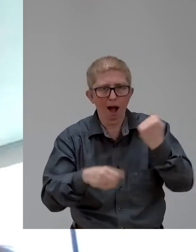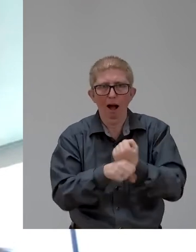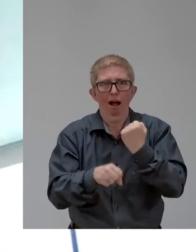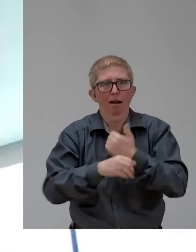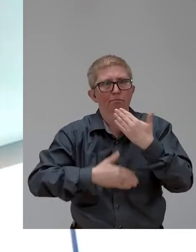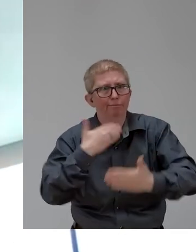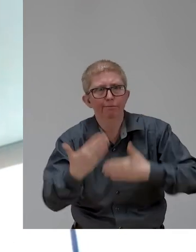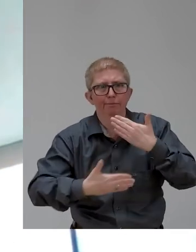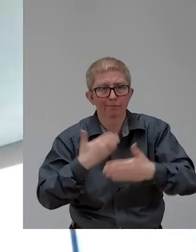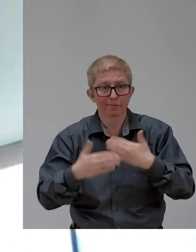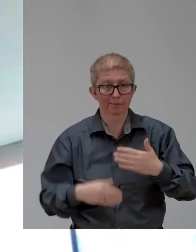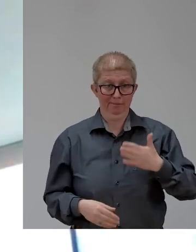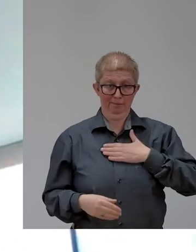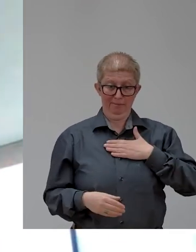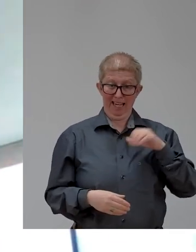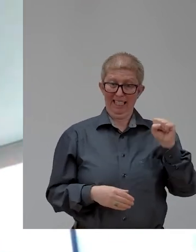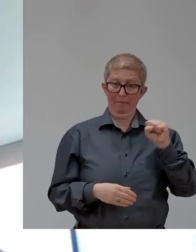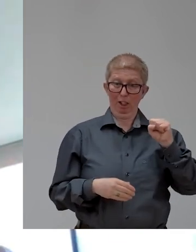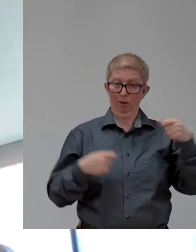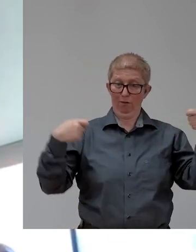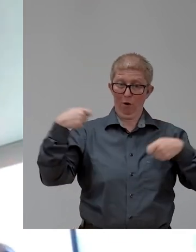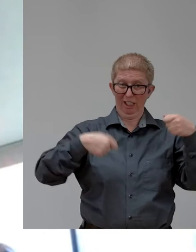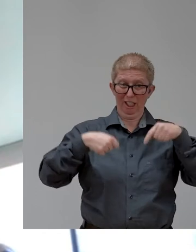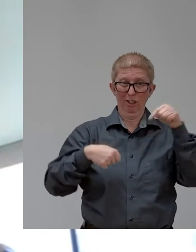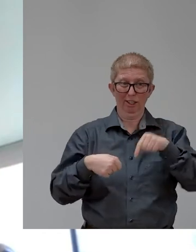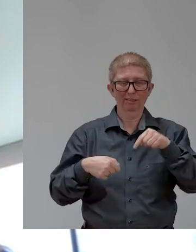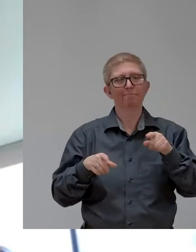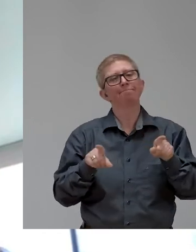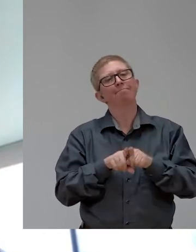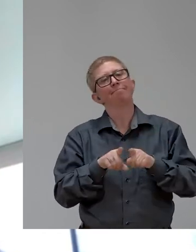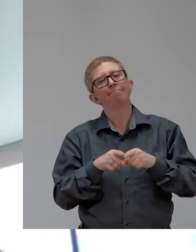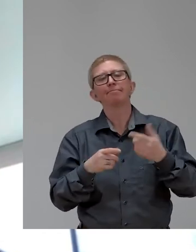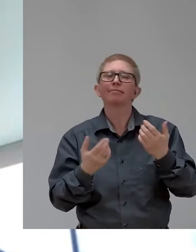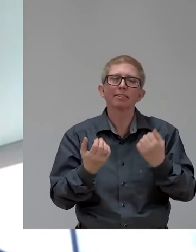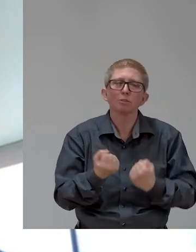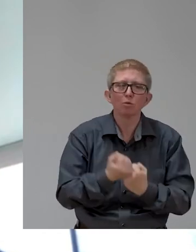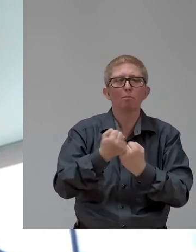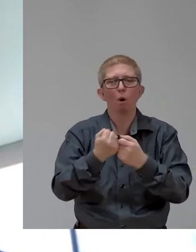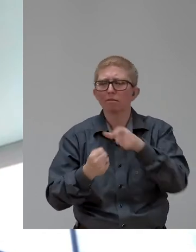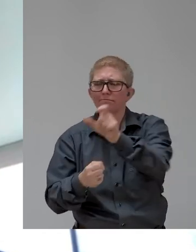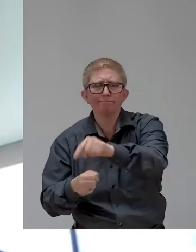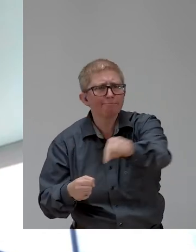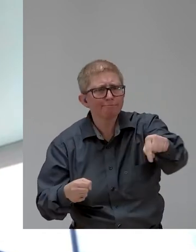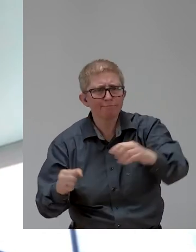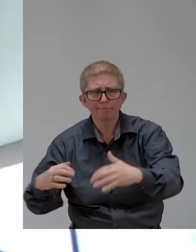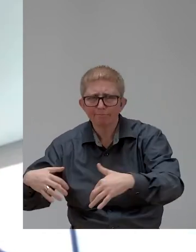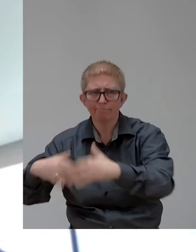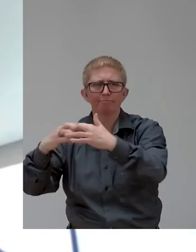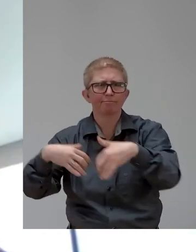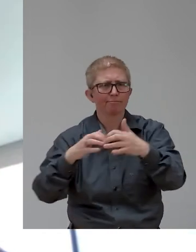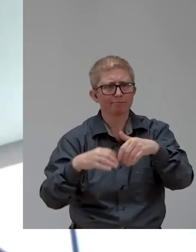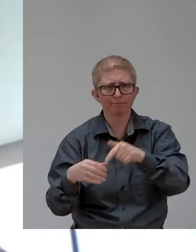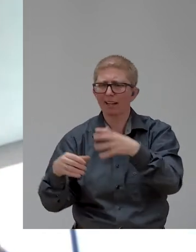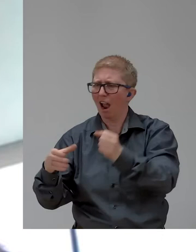as Sabancı Foundation, we are a grant-making organization, and disability is one of our focus areas, apart from gender equality